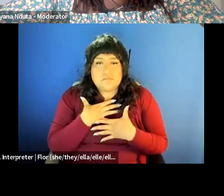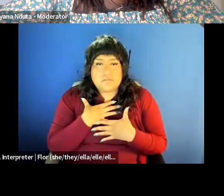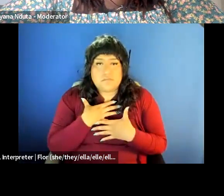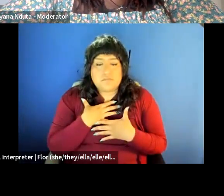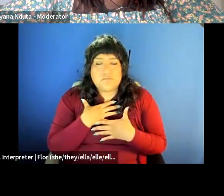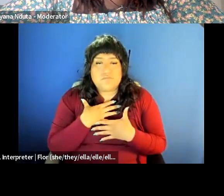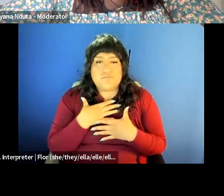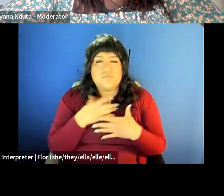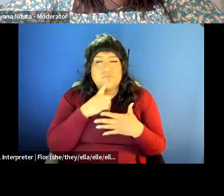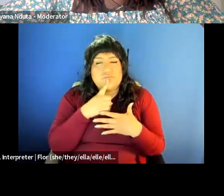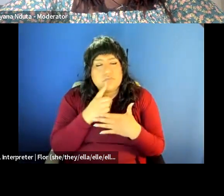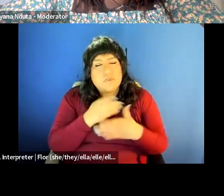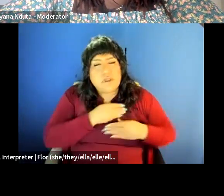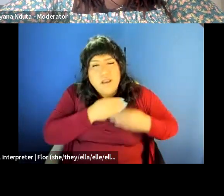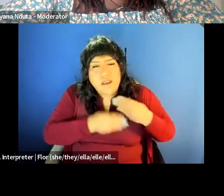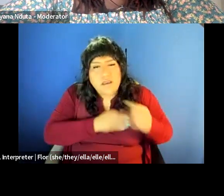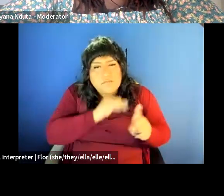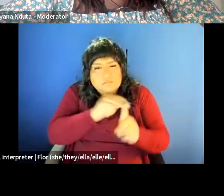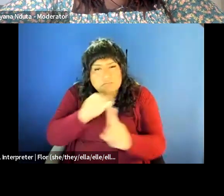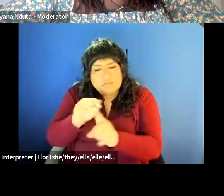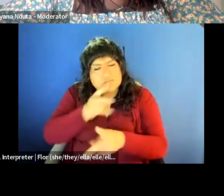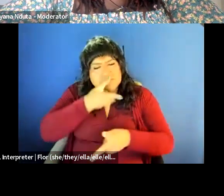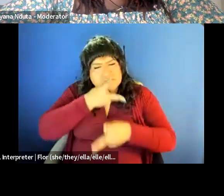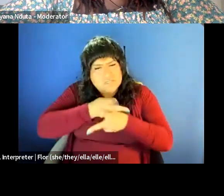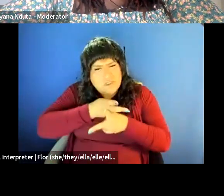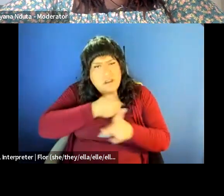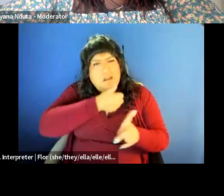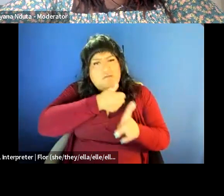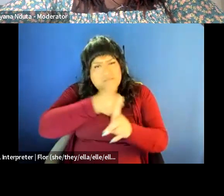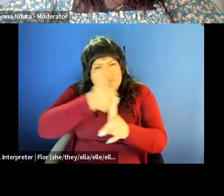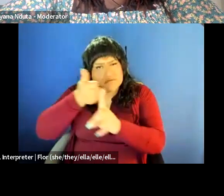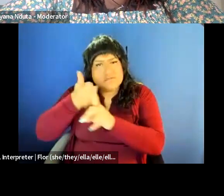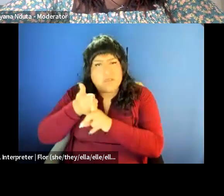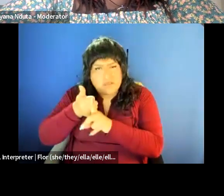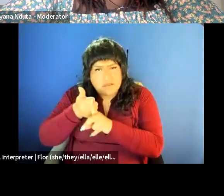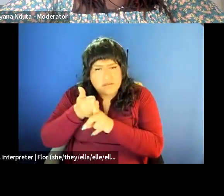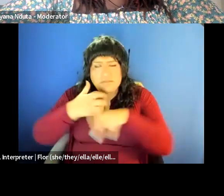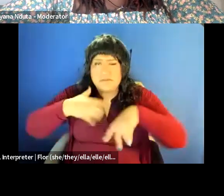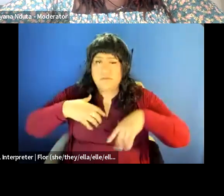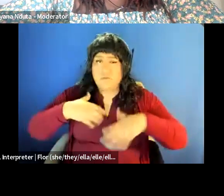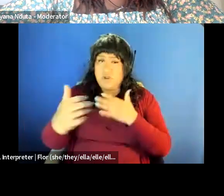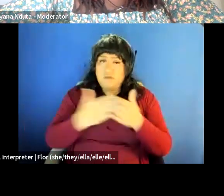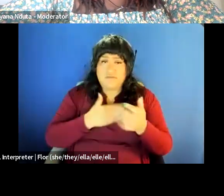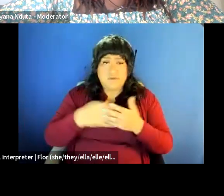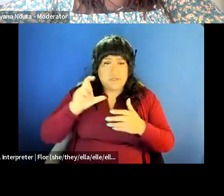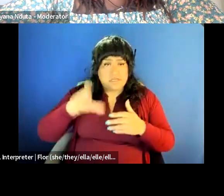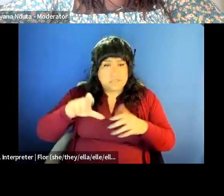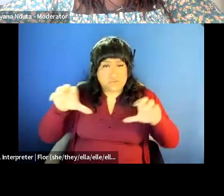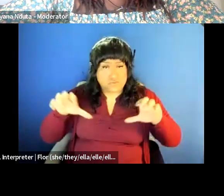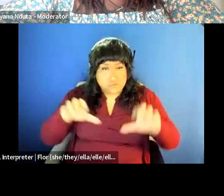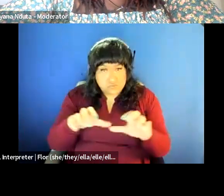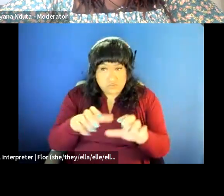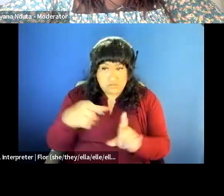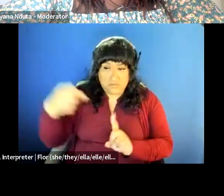A kind reminder to take care of yourself. Take what you need when you need it.